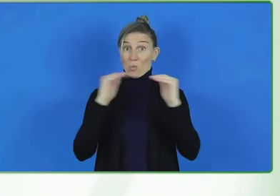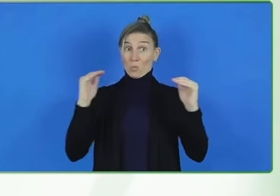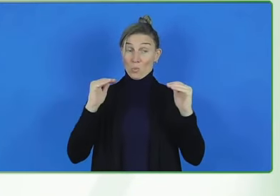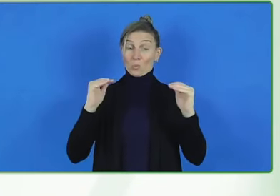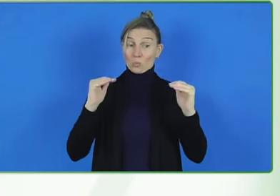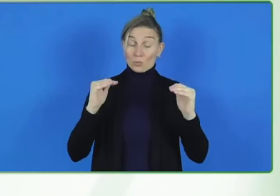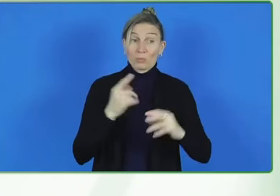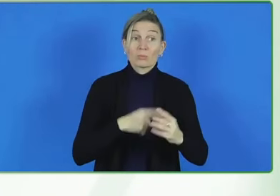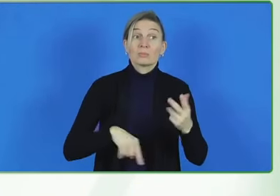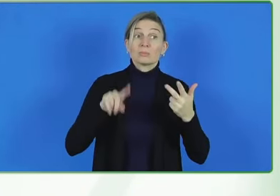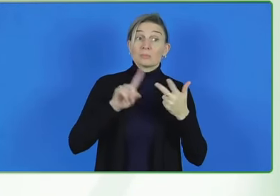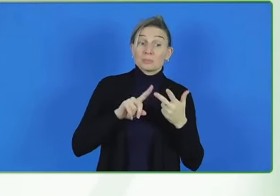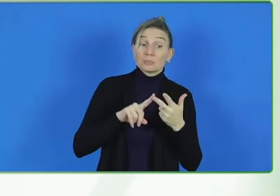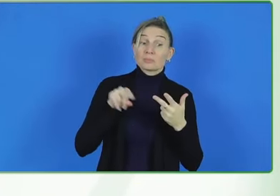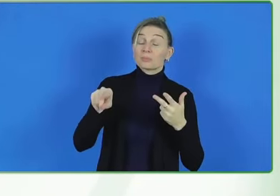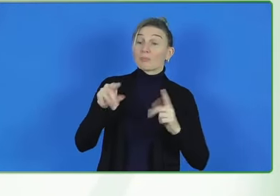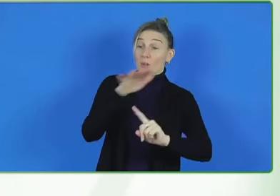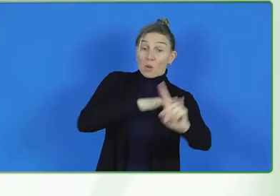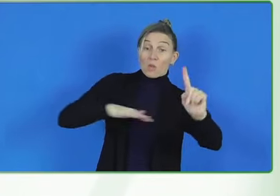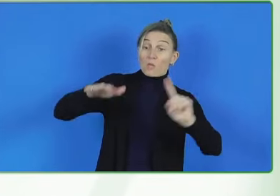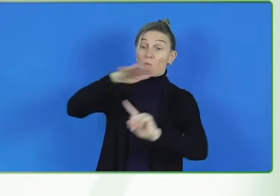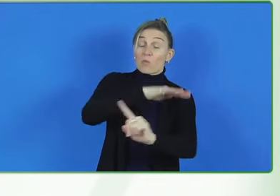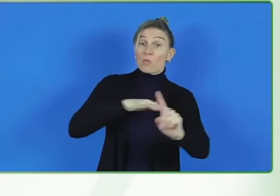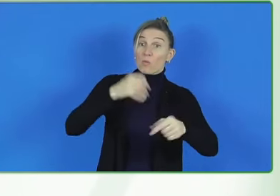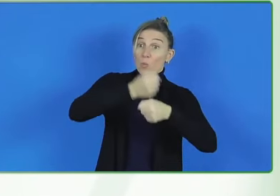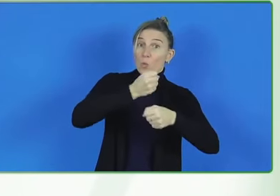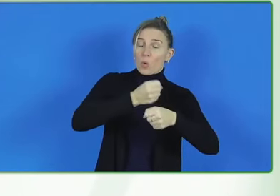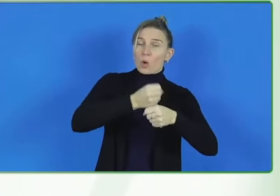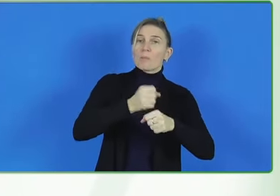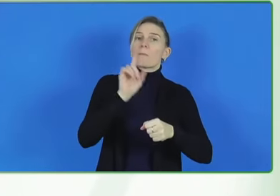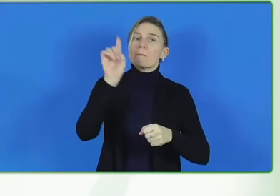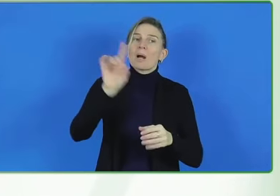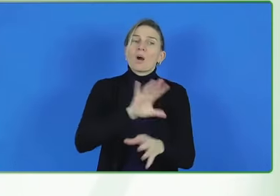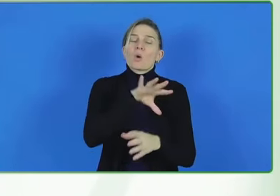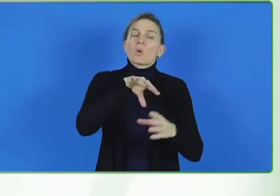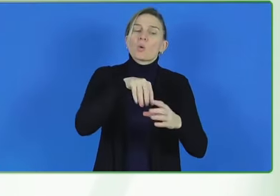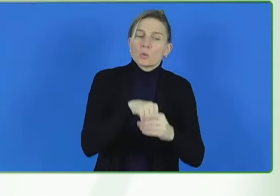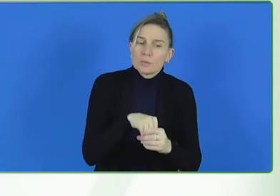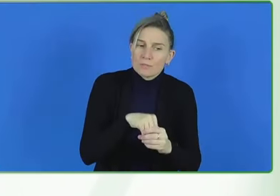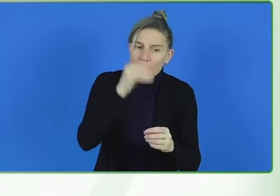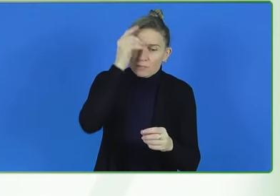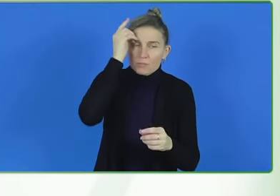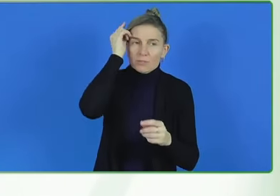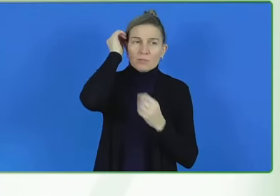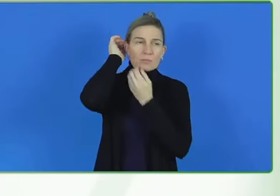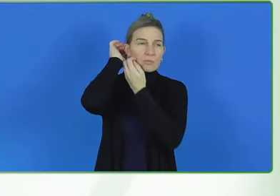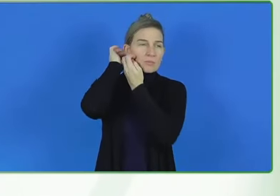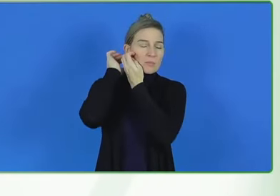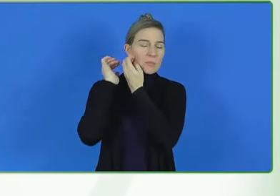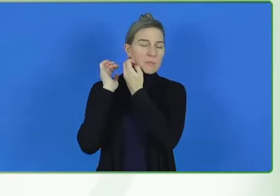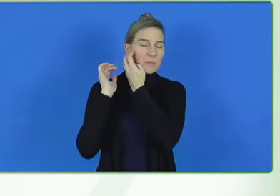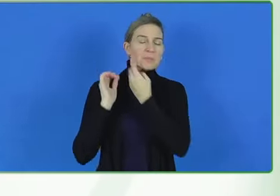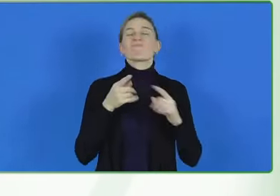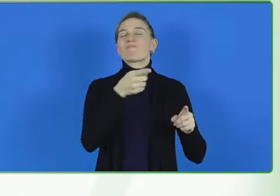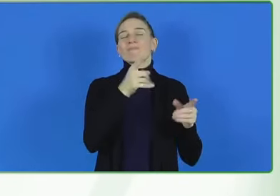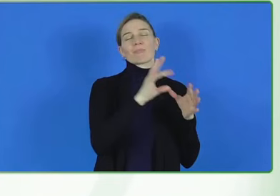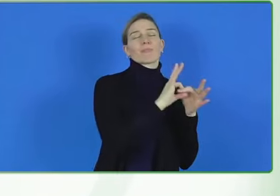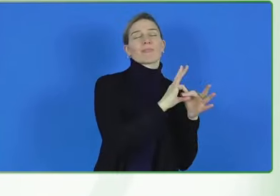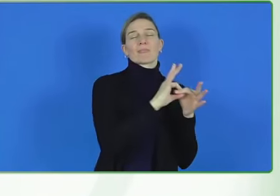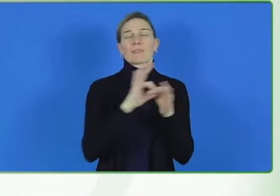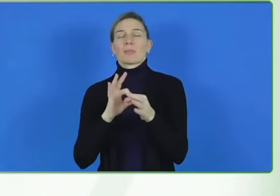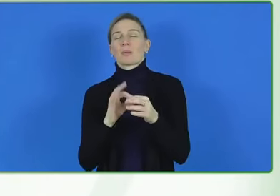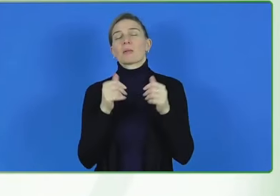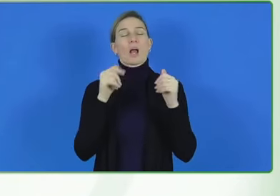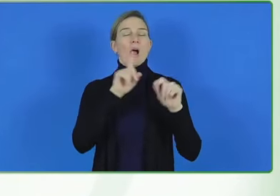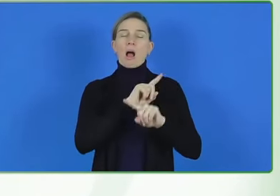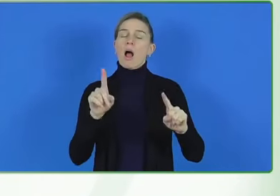inclusive work environments. And this creates equal opportunities, or even better, equity. This can be achieved through the provision